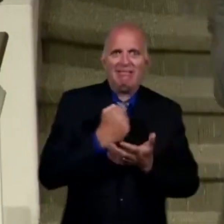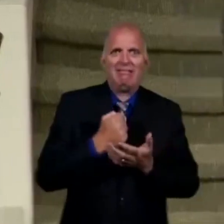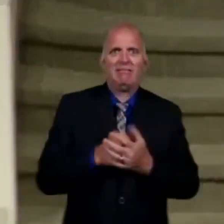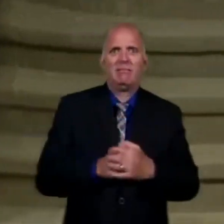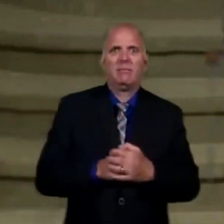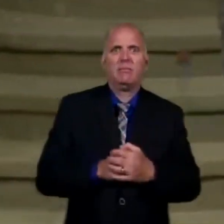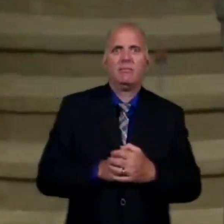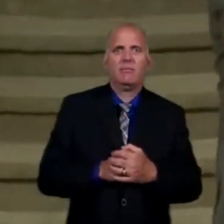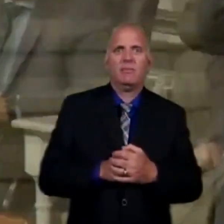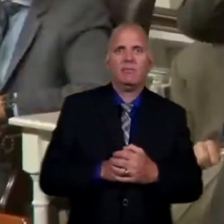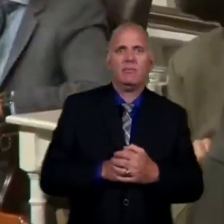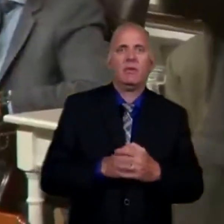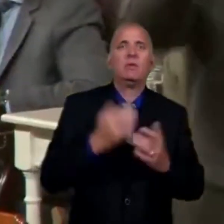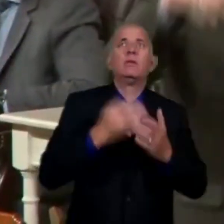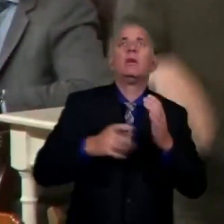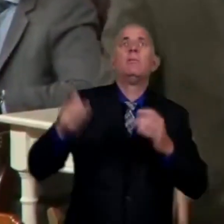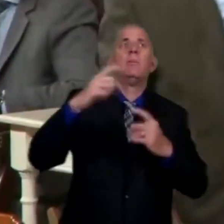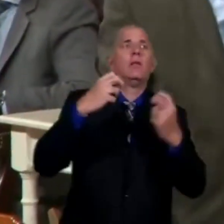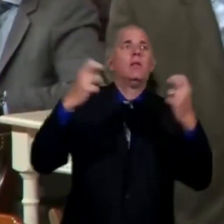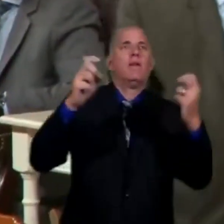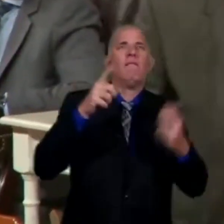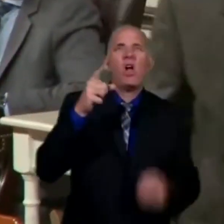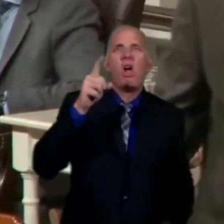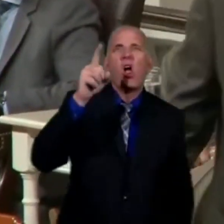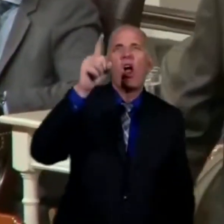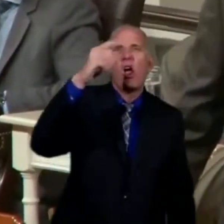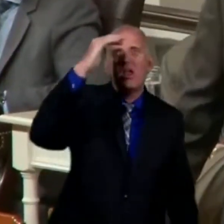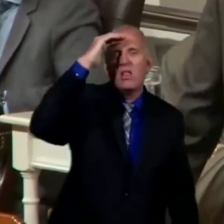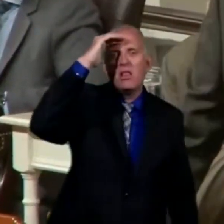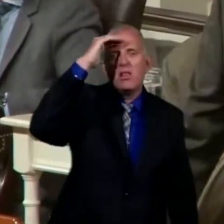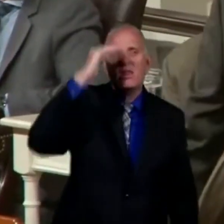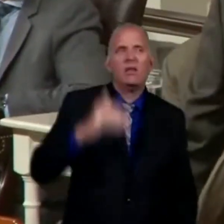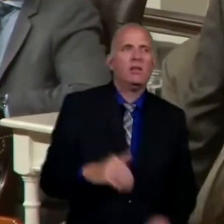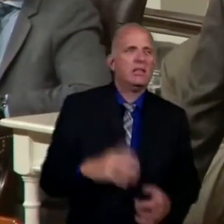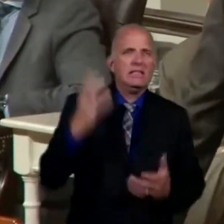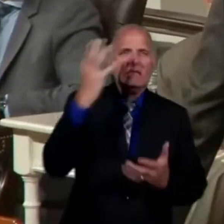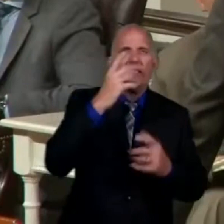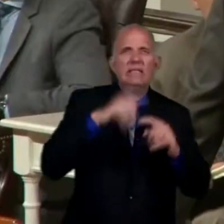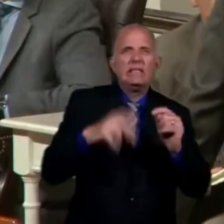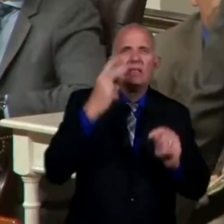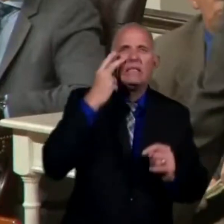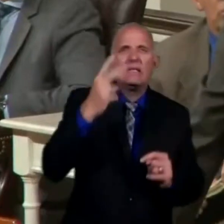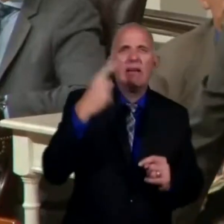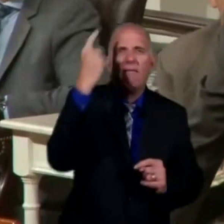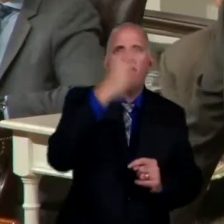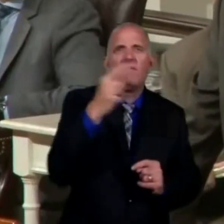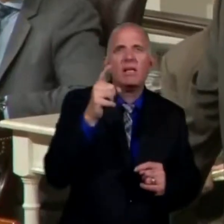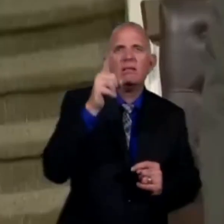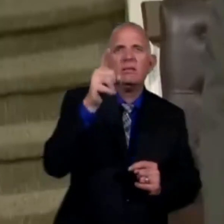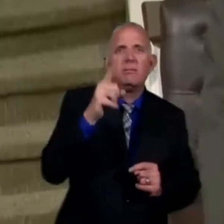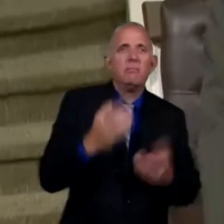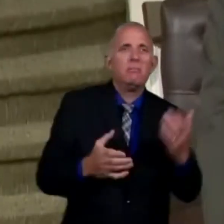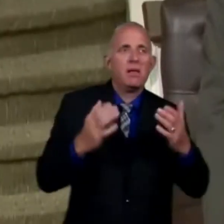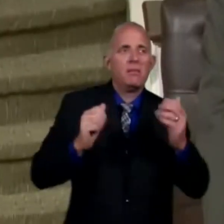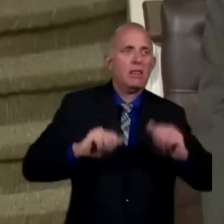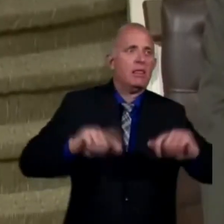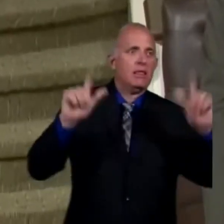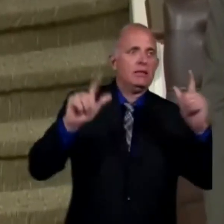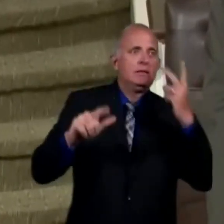you in the balcony, you're so far from me, I can't even distinguish your face. You can't see my face except on the screen, and I'm sorry about